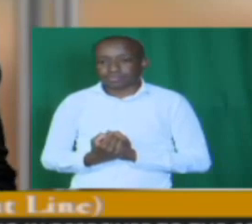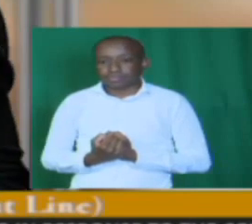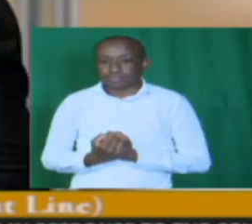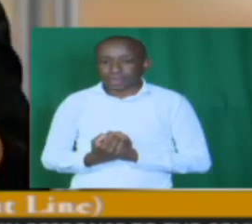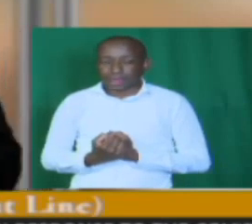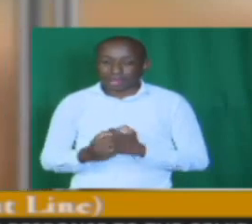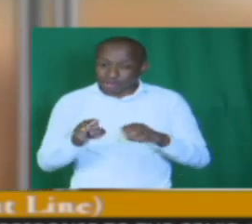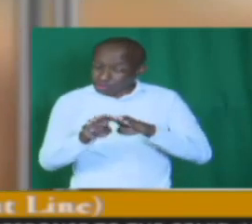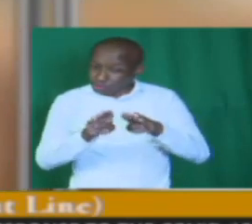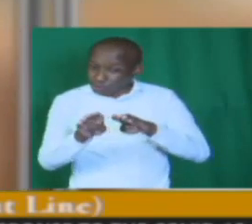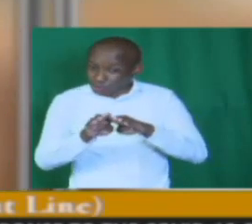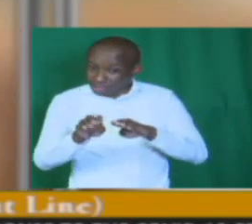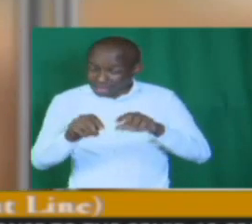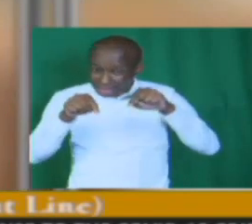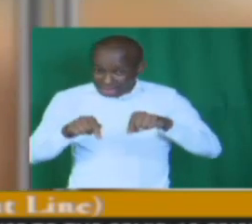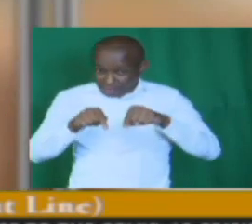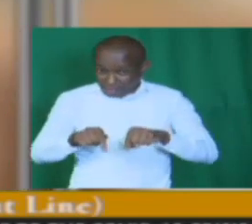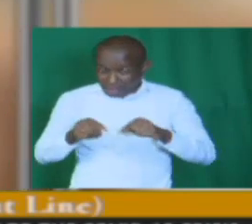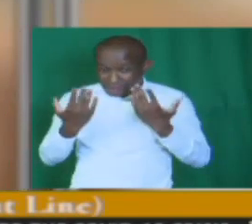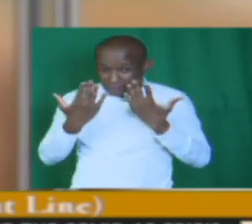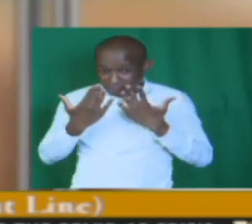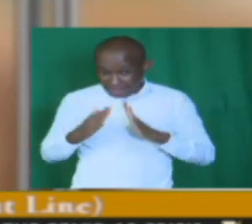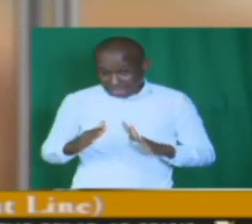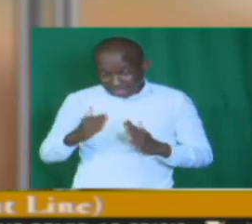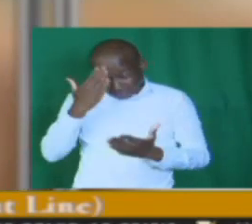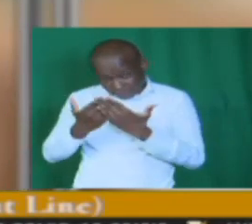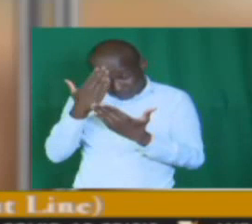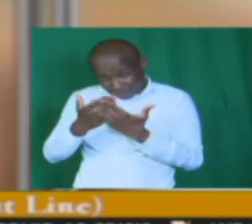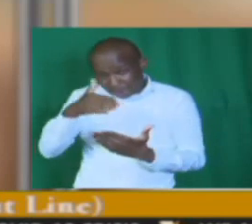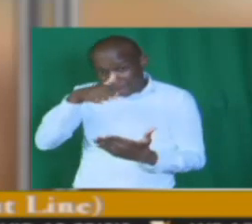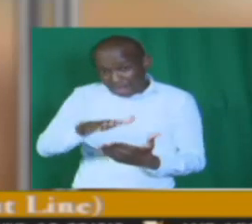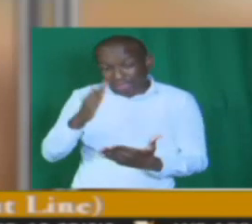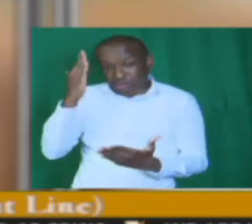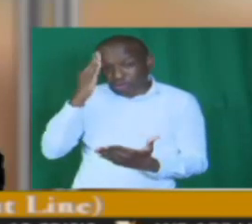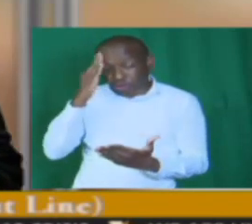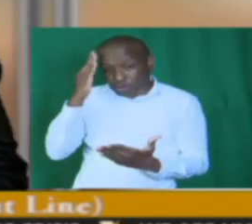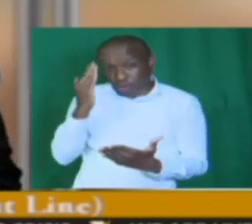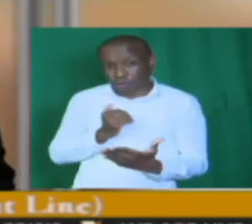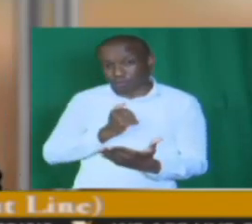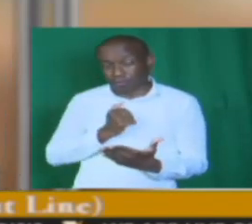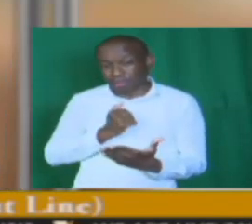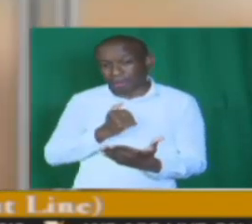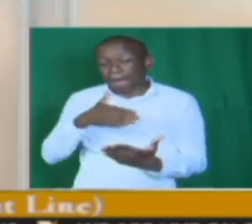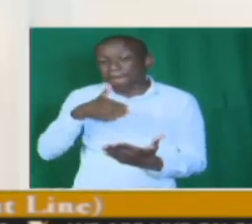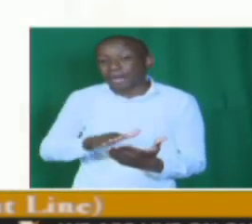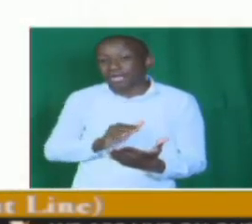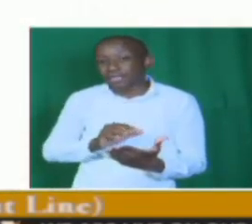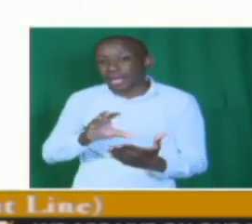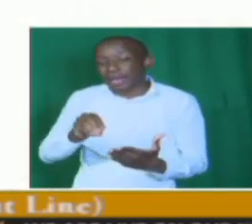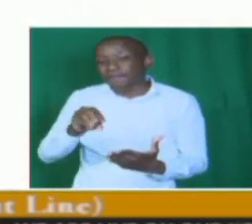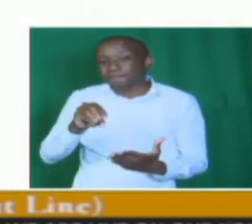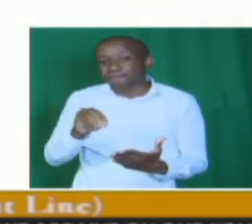Dear learner, this is what you should be able to do before we even start this lesson. You should be able to carry